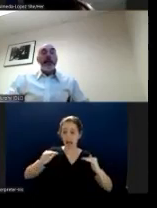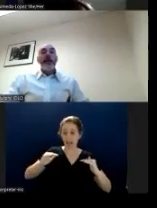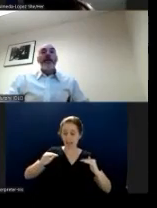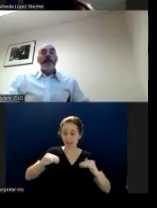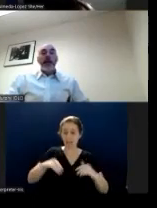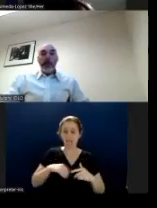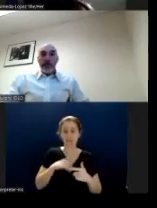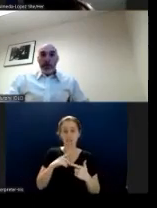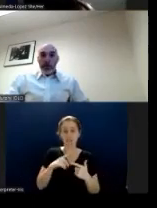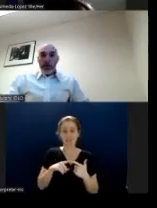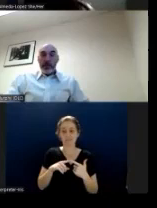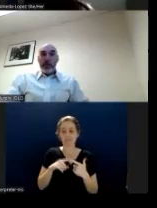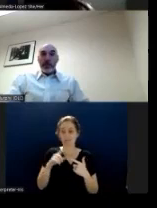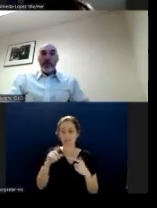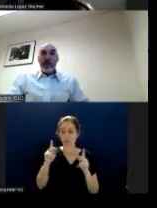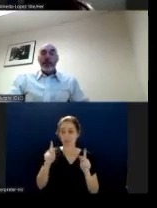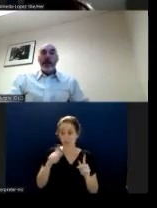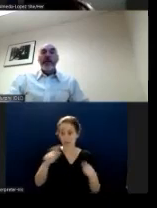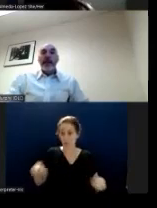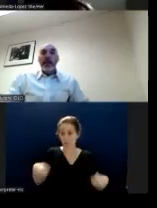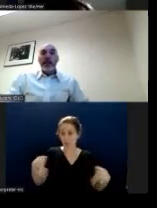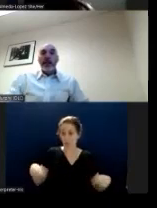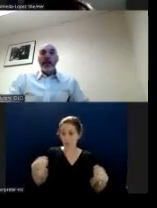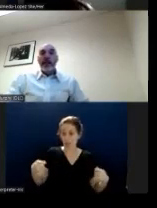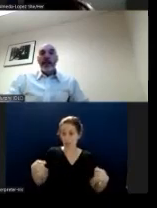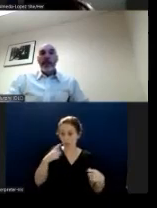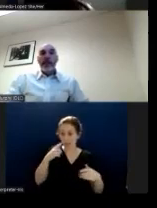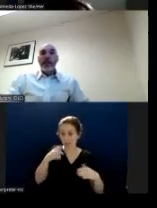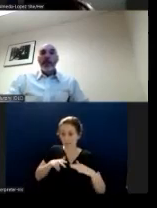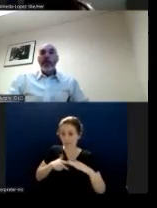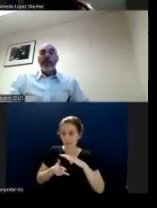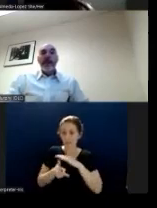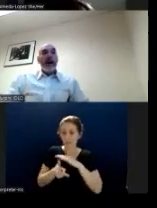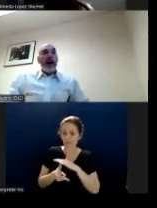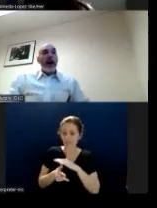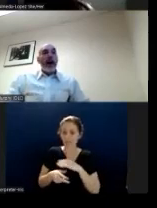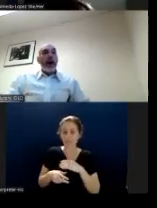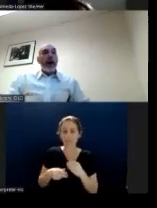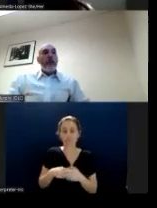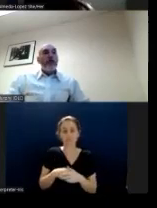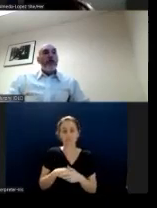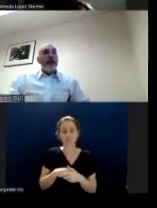ground, so that a person with a wheelchair would be able to get underneath the table.